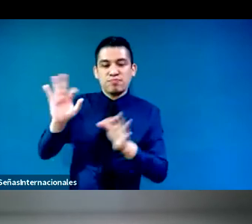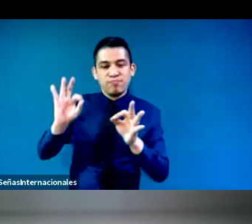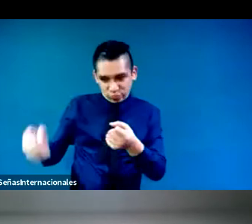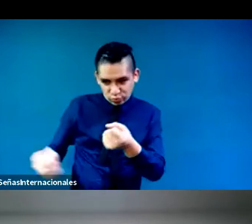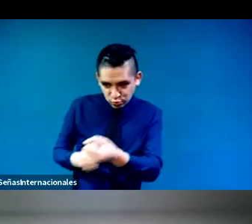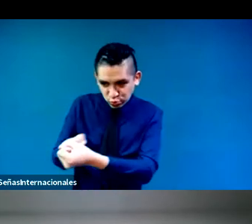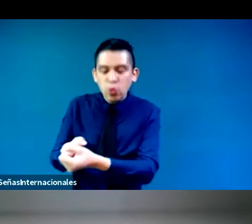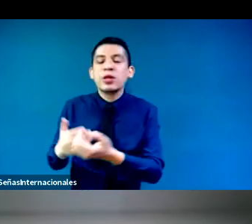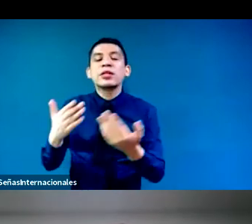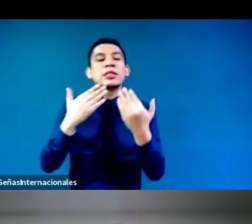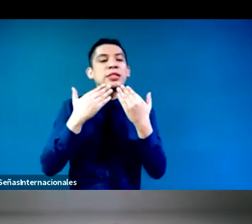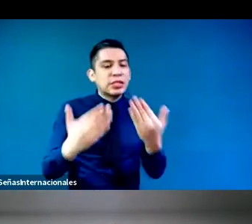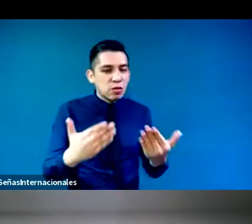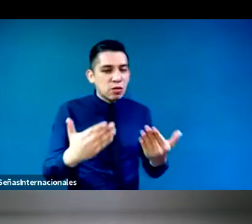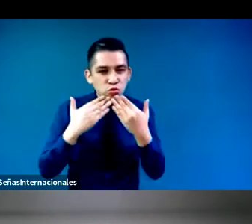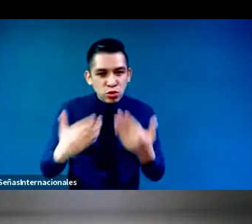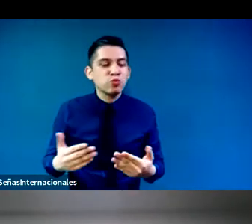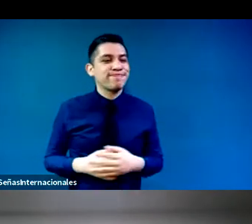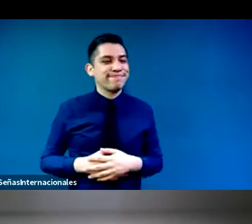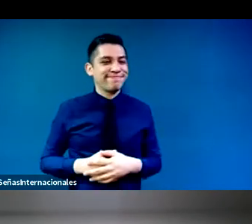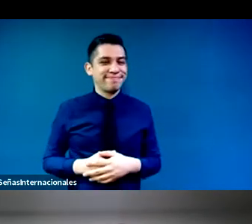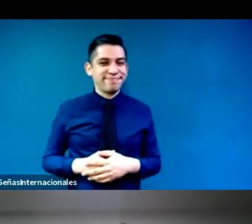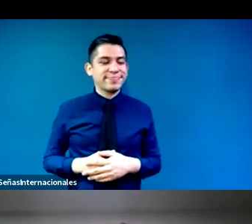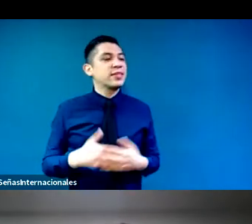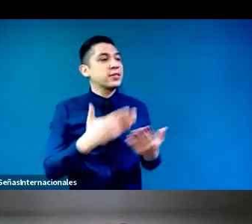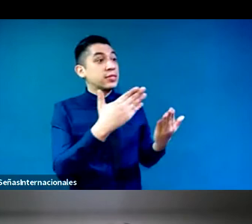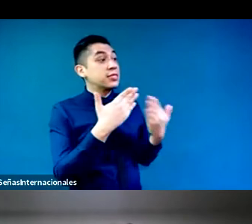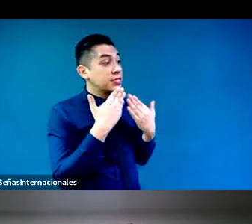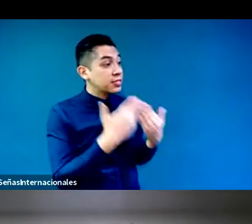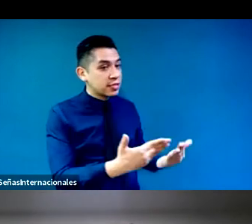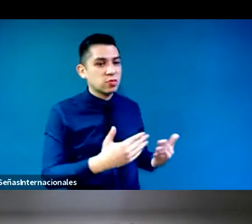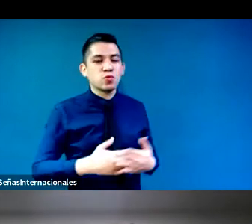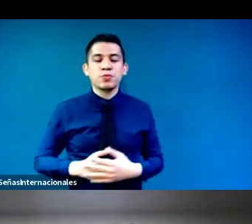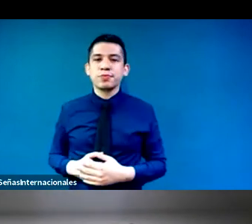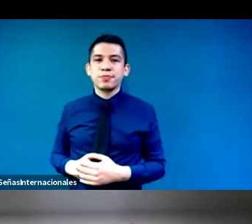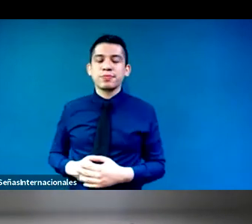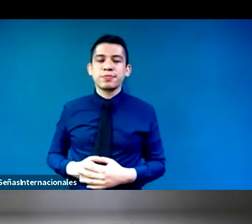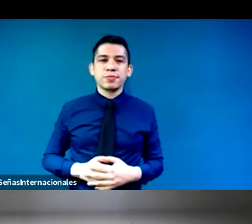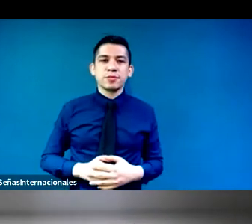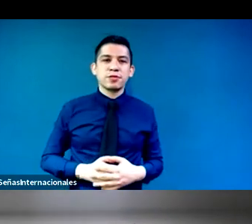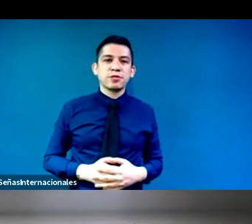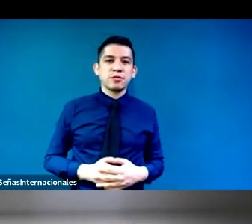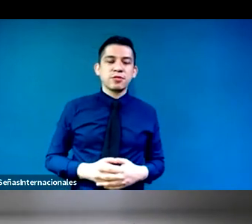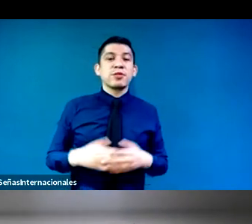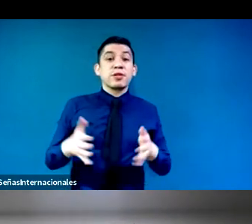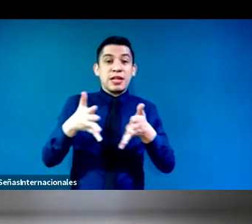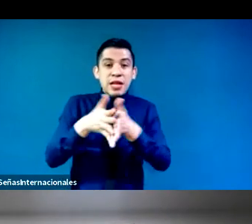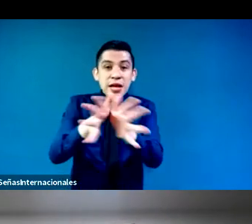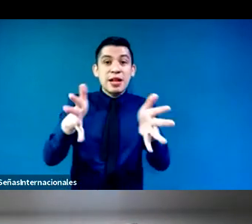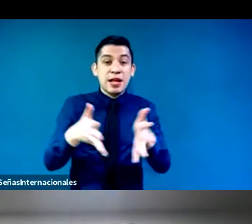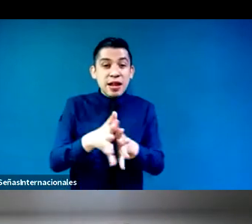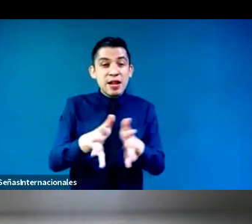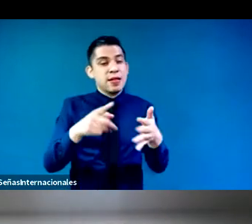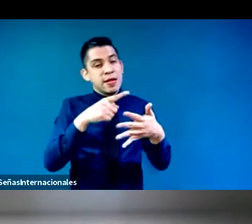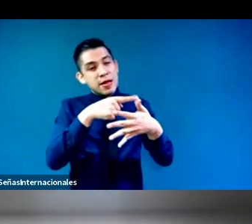Thank you very much, Ms. Hendricks, for showing us the multiple and collaborative ways that all of us can